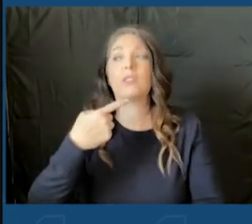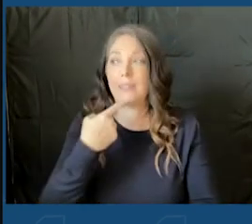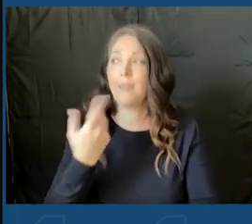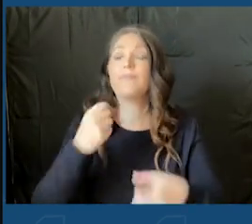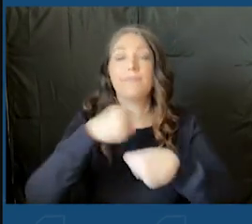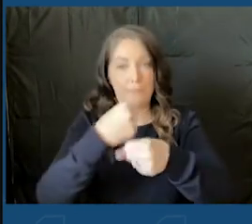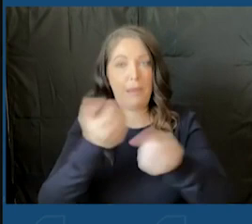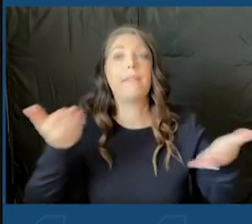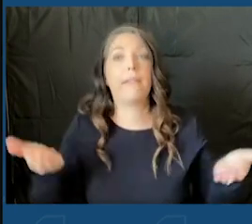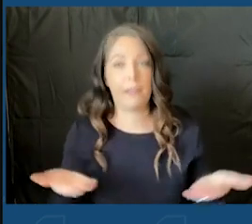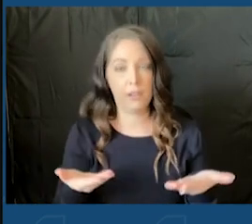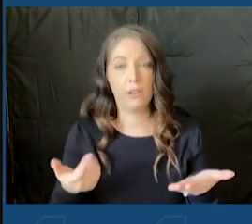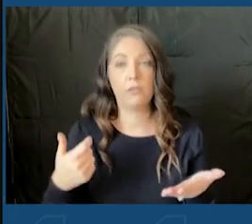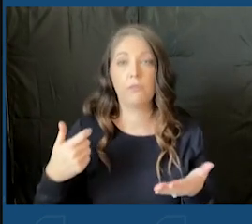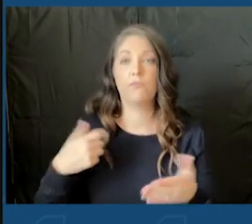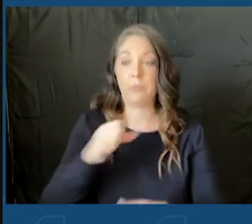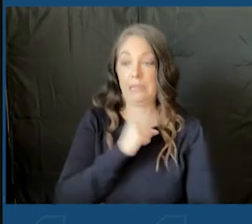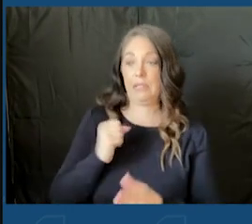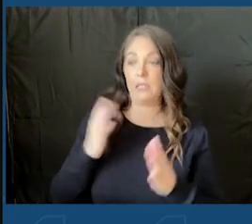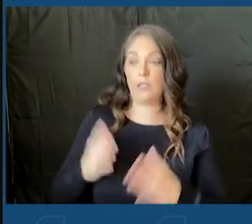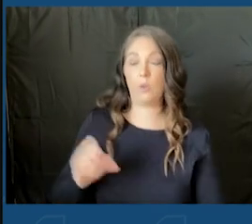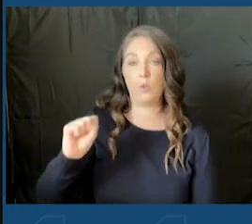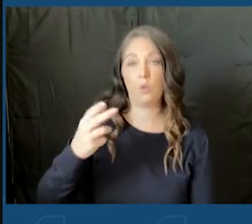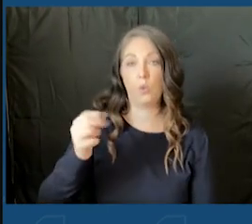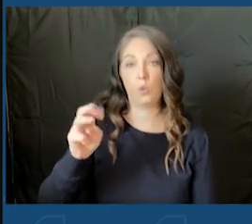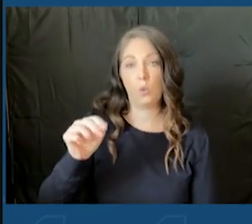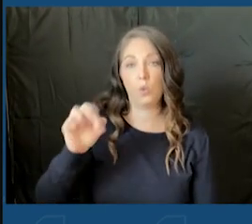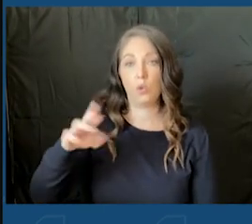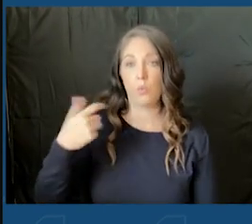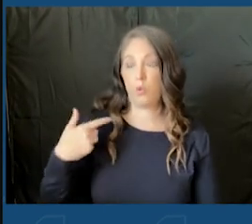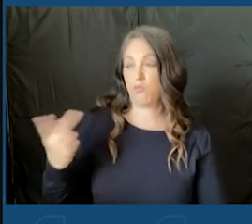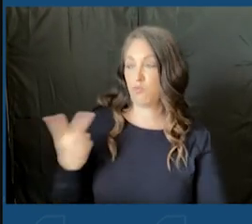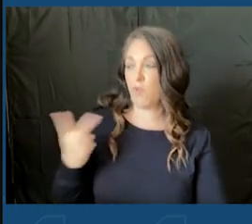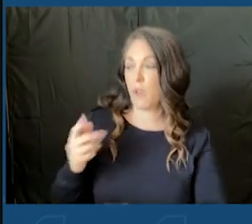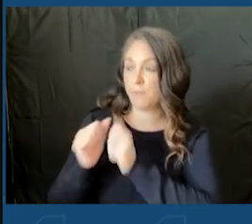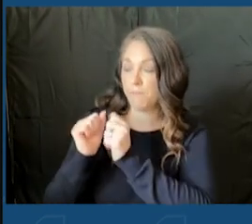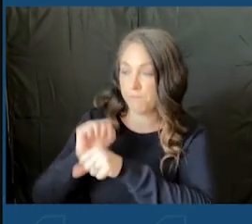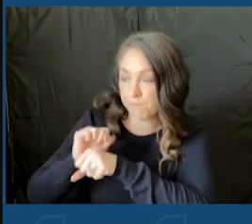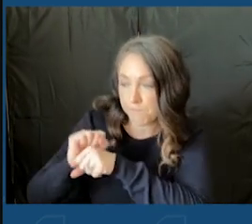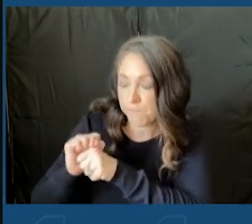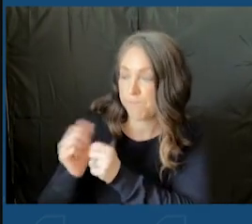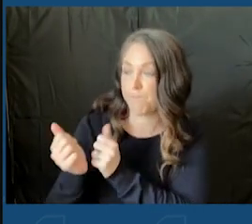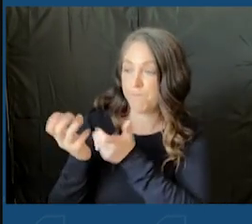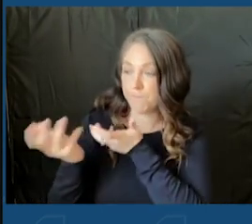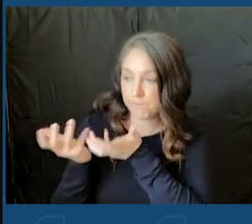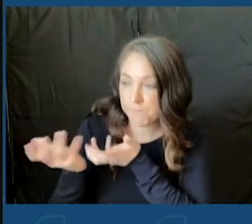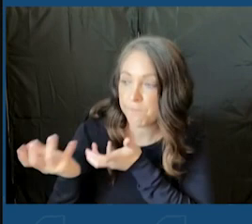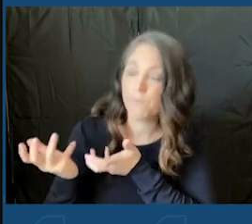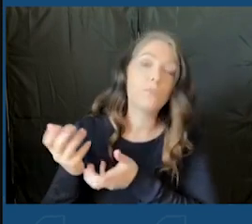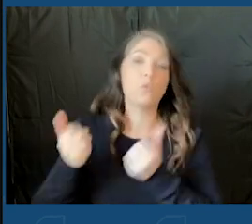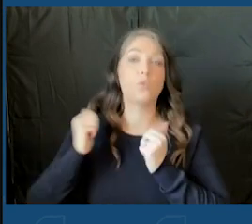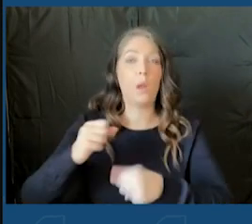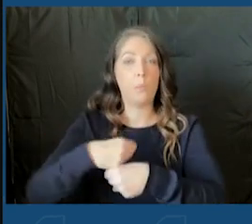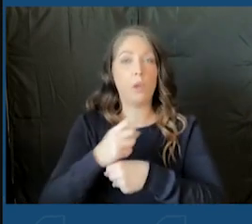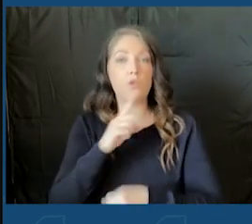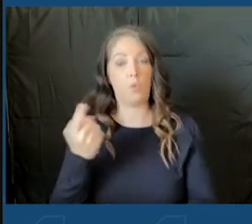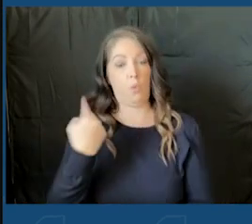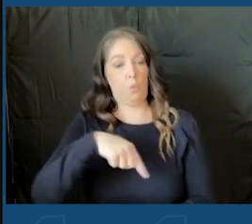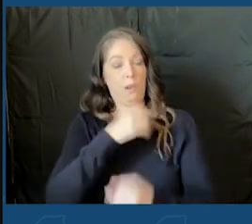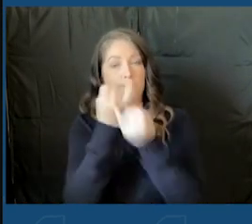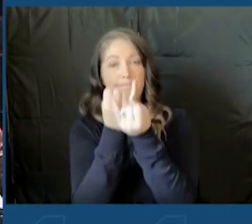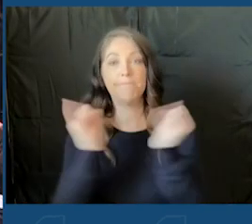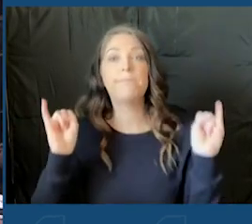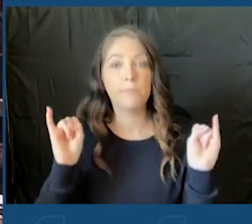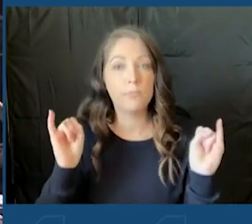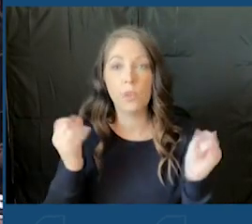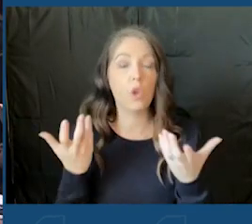closely with Senator Schumer on, to bring chip fabrication to New York State. I want to make sure that we are independent. I don't ever want to be